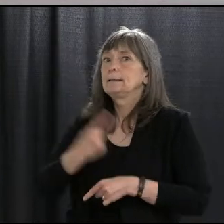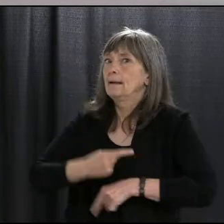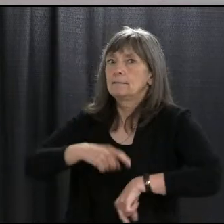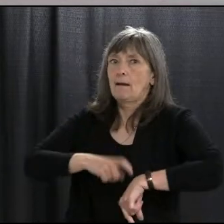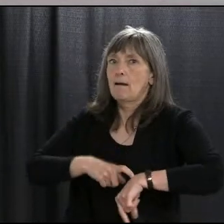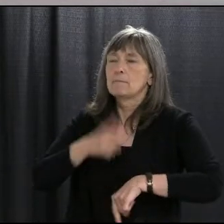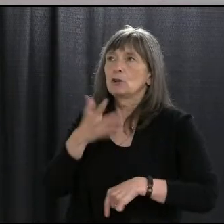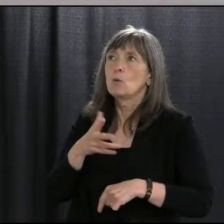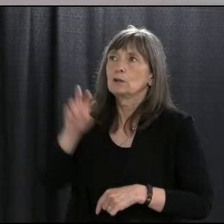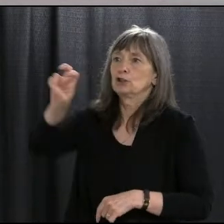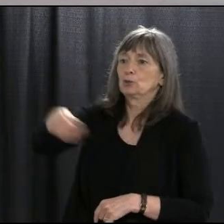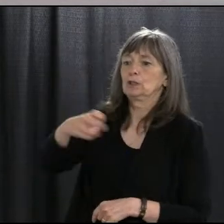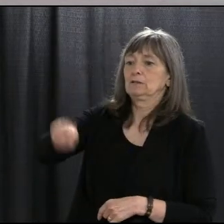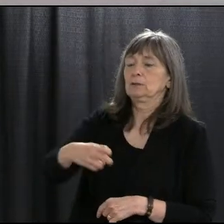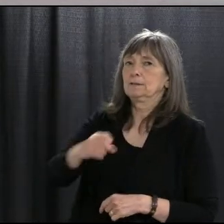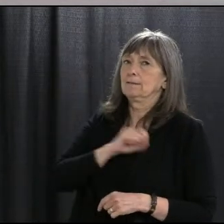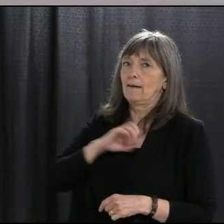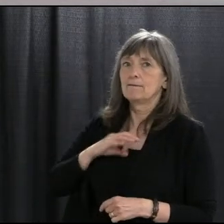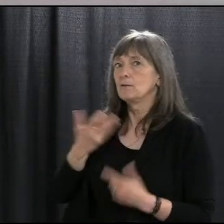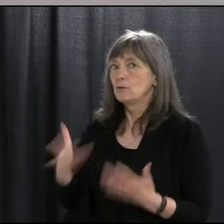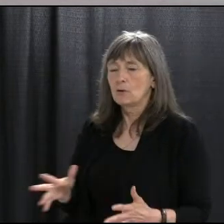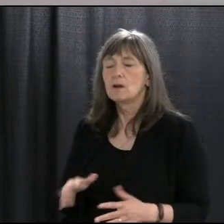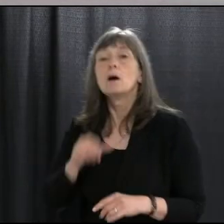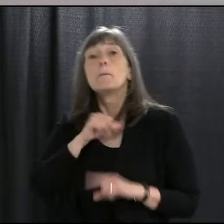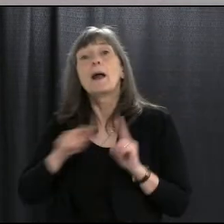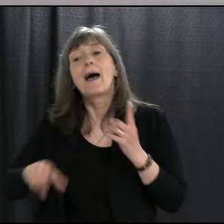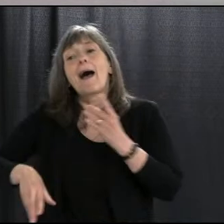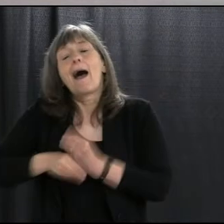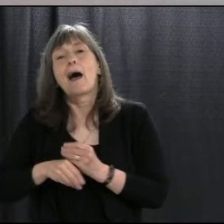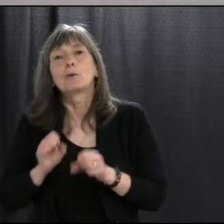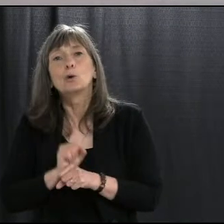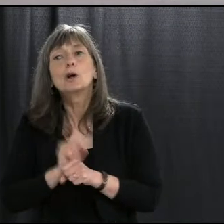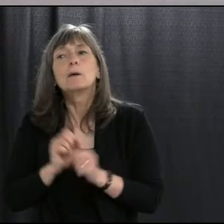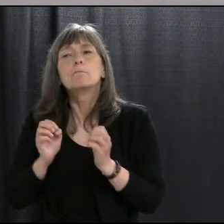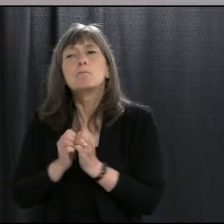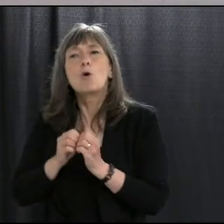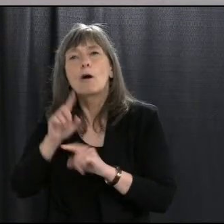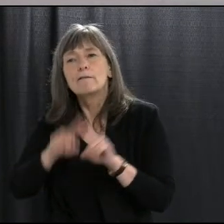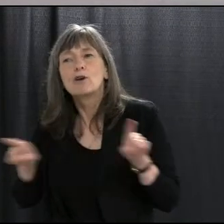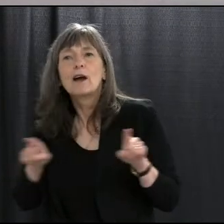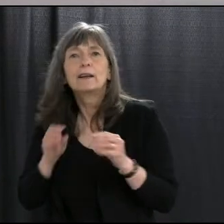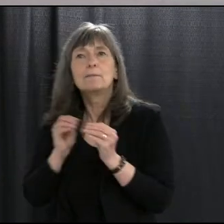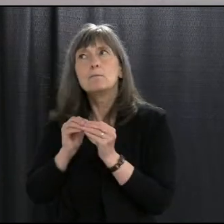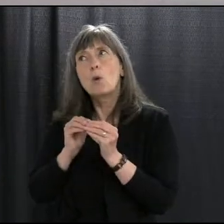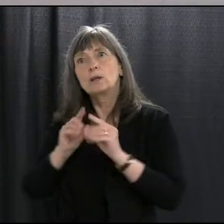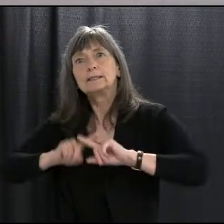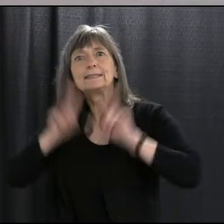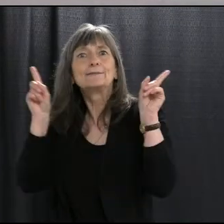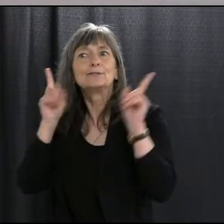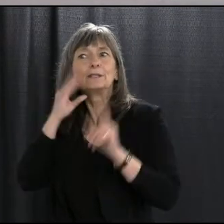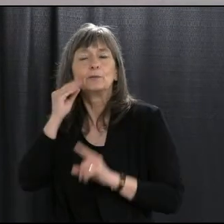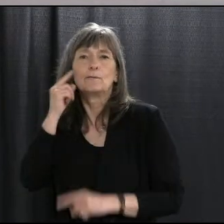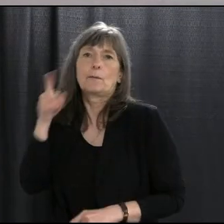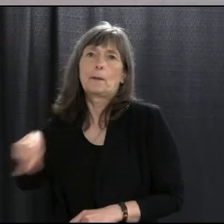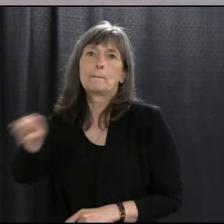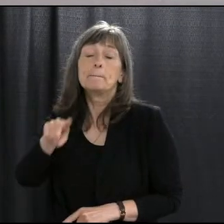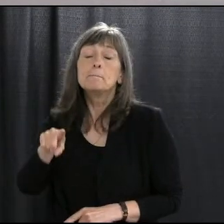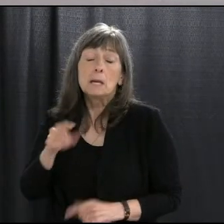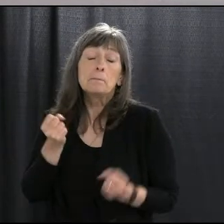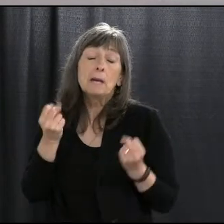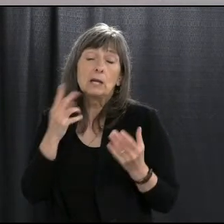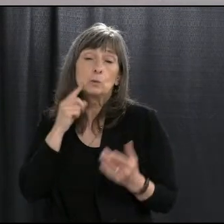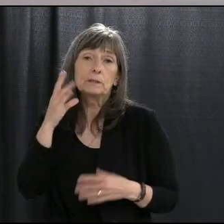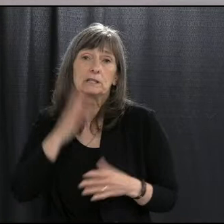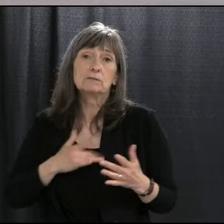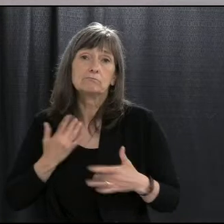efforts moving forward, but it does provide that little bit of variety in practice that we've heard is positive. I